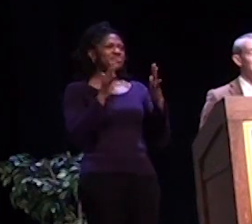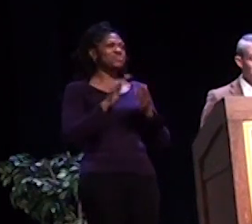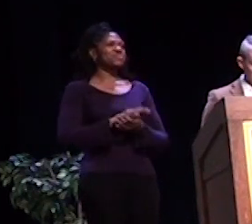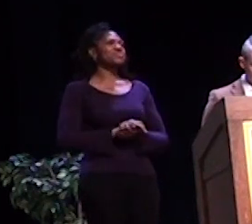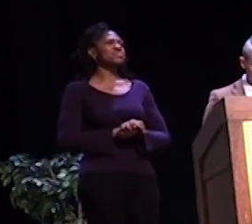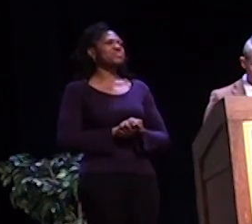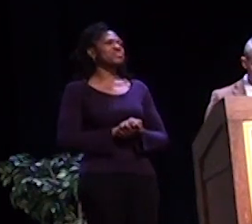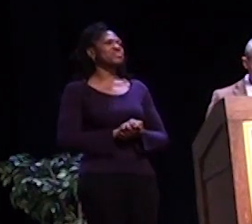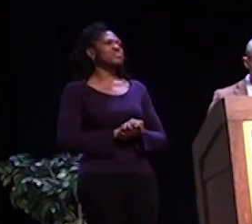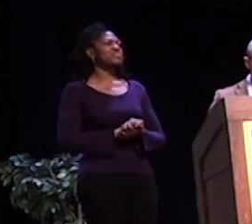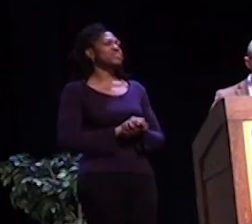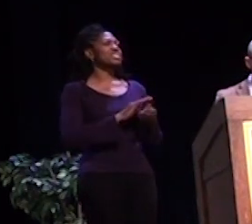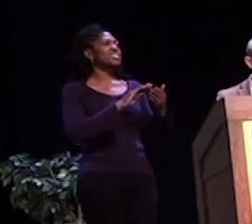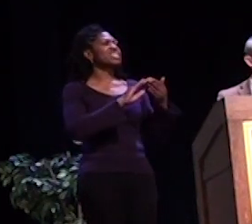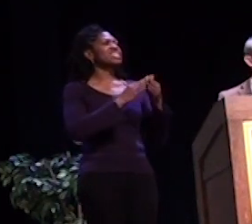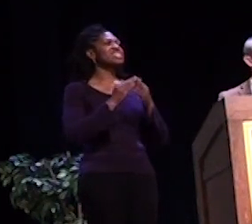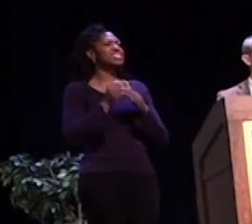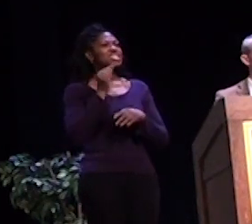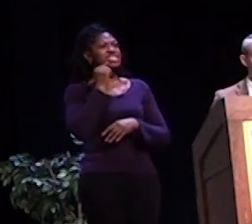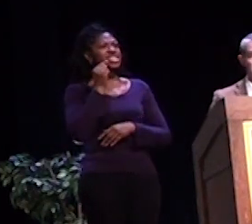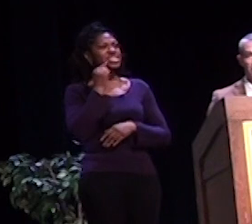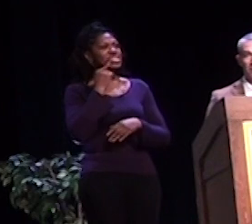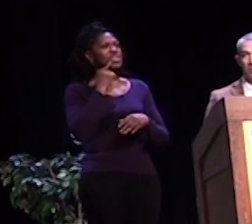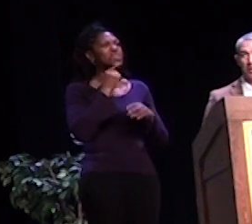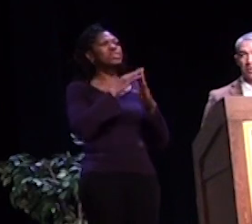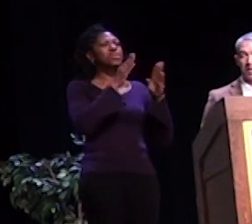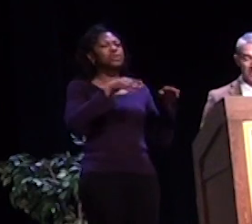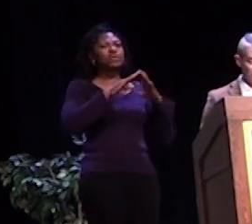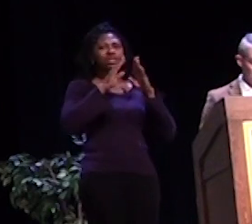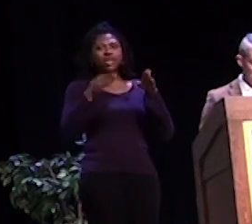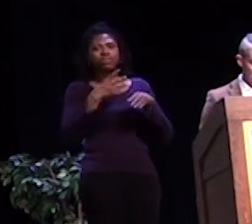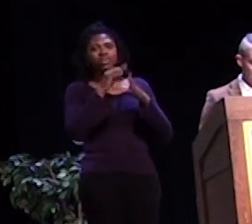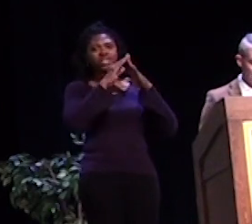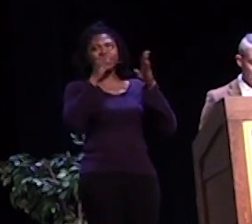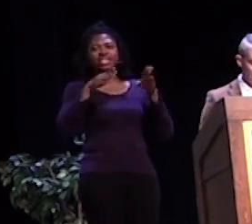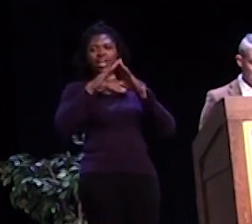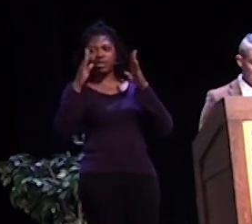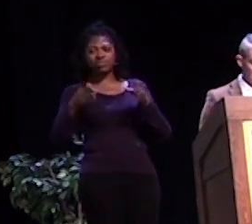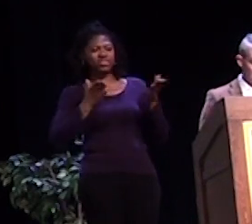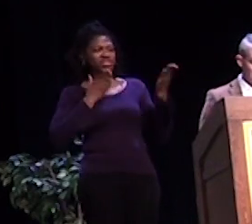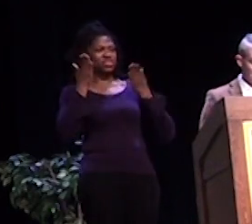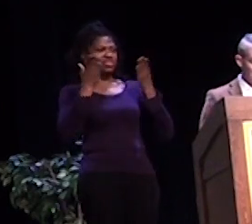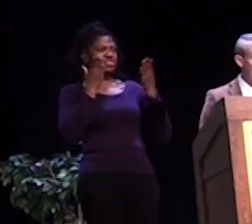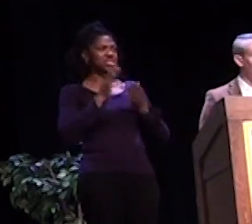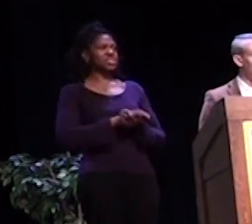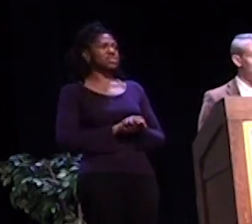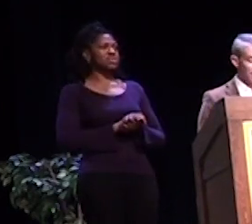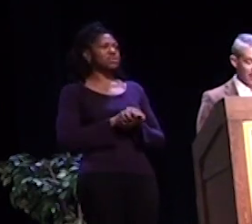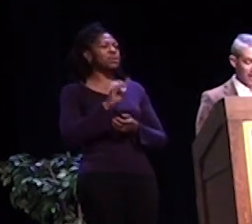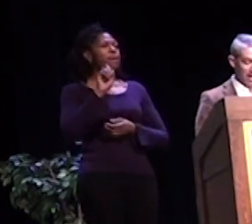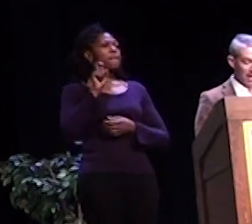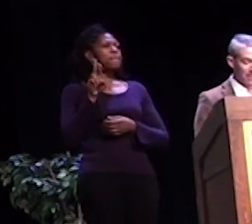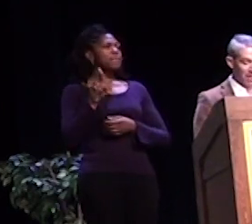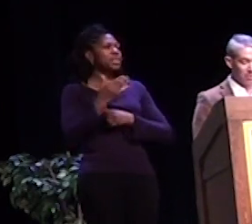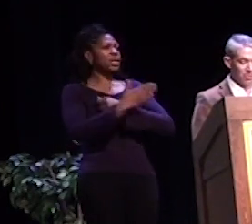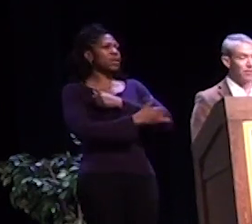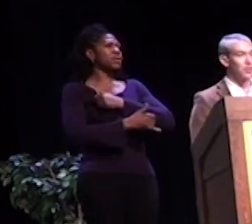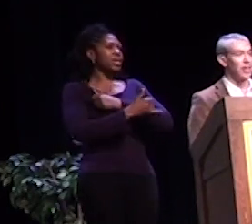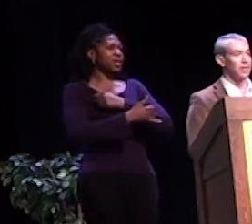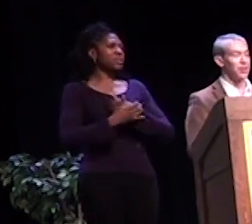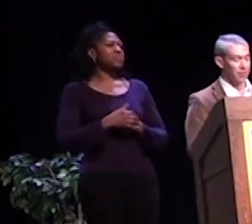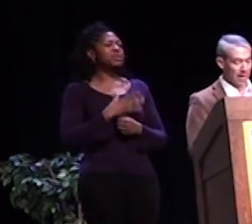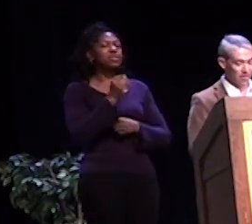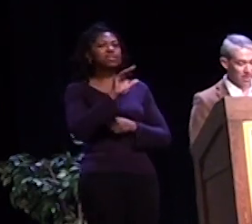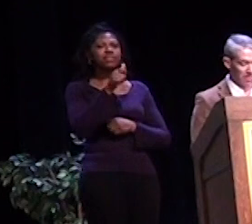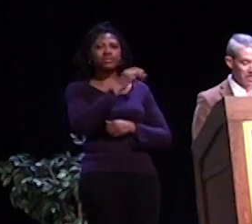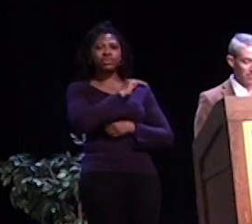the City of San Antonio Neighborhood and Housing Services Department. What a great team we have there. Bexar County, and members of the